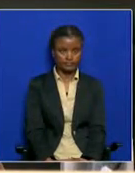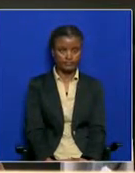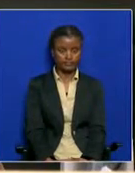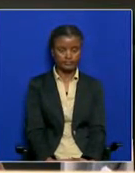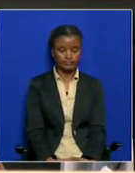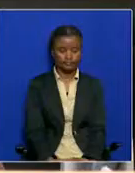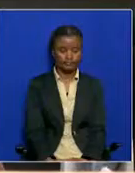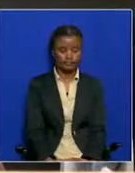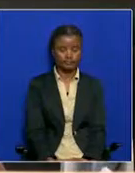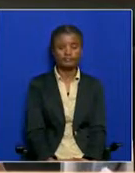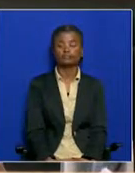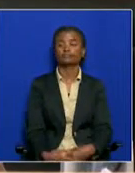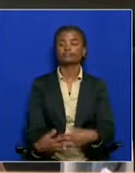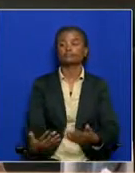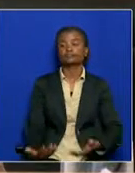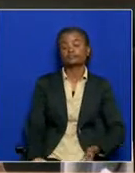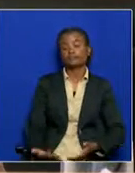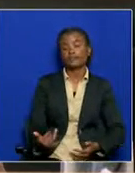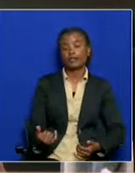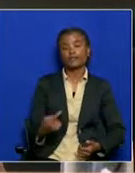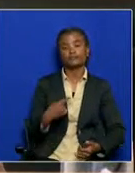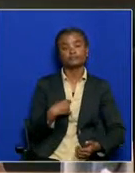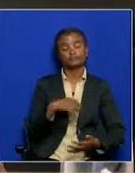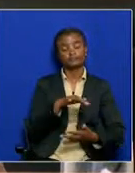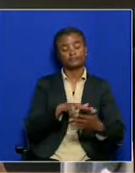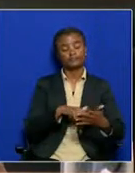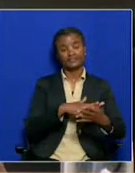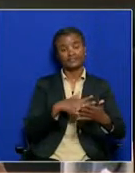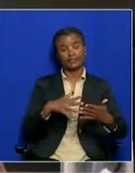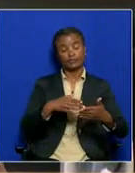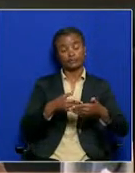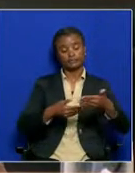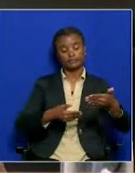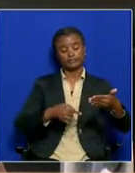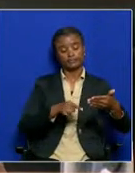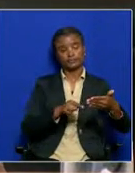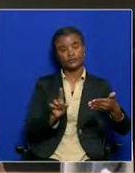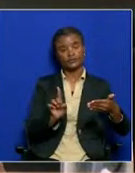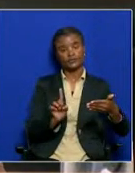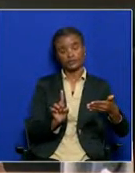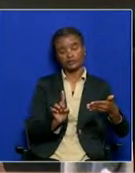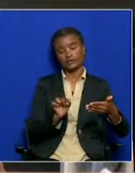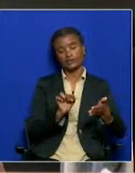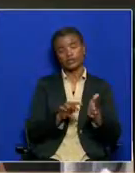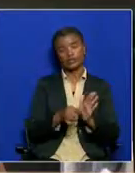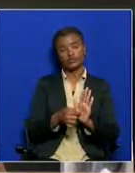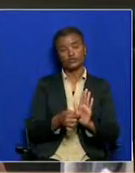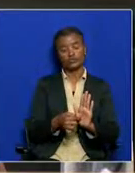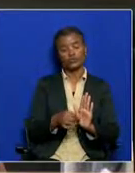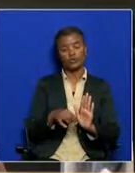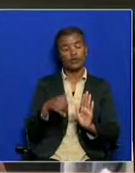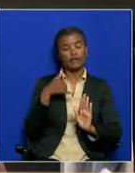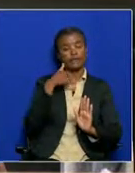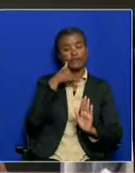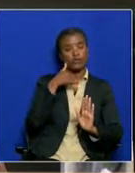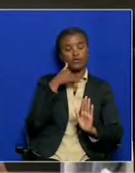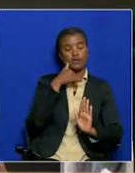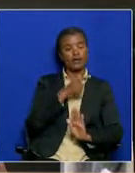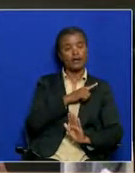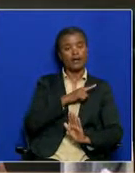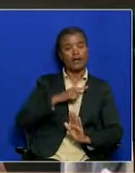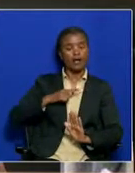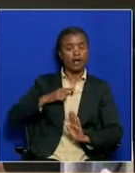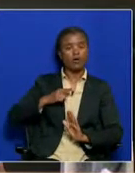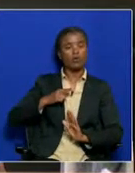So what this table is, it shows the call durations of those